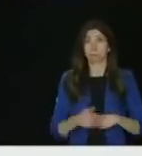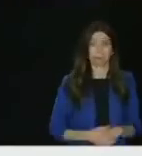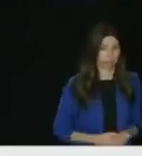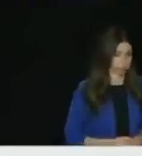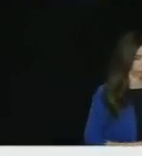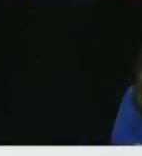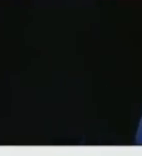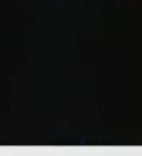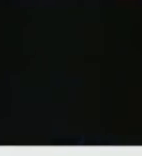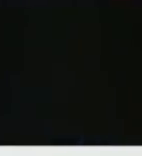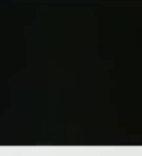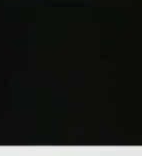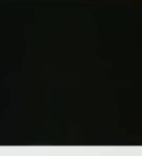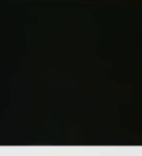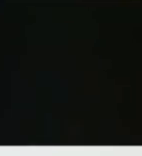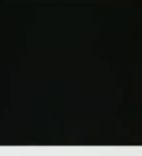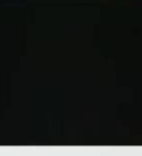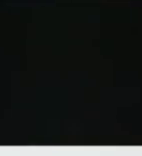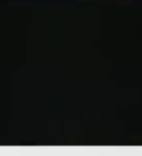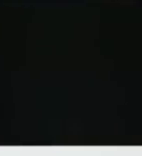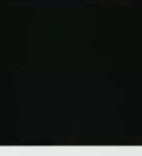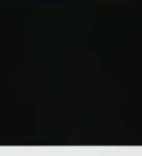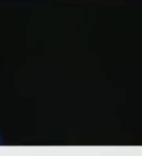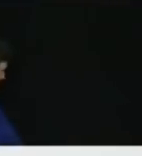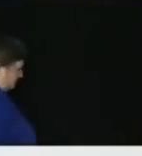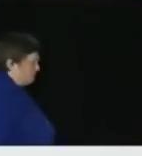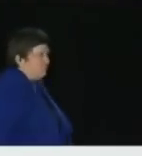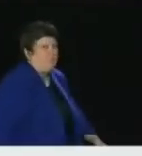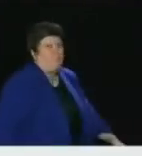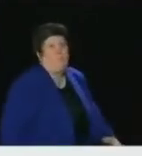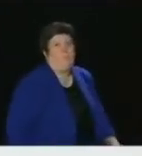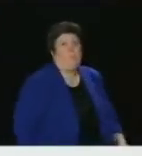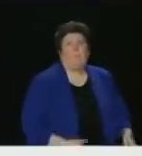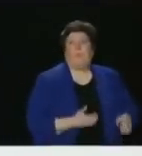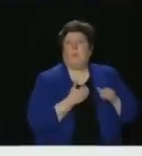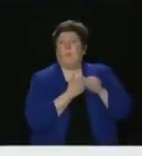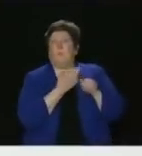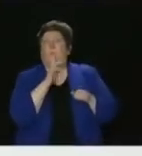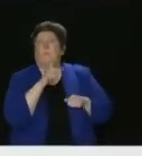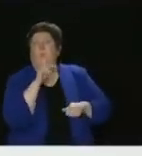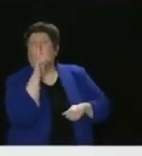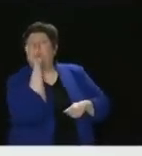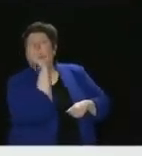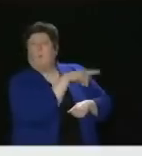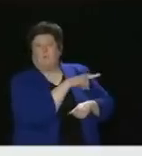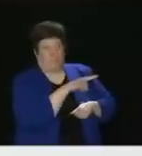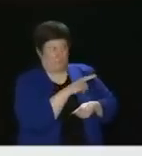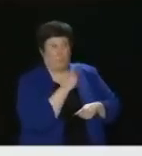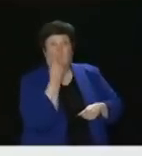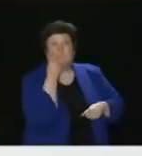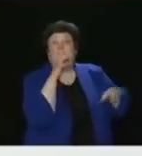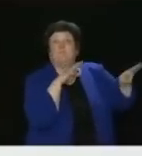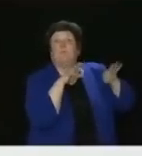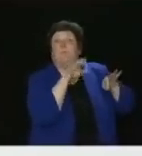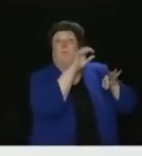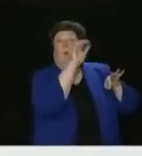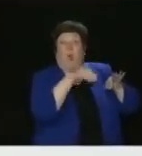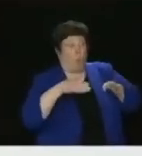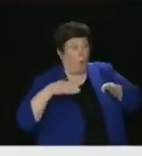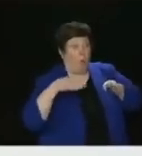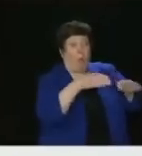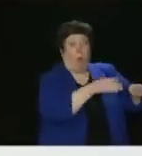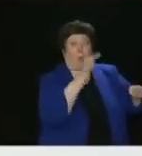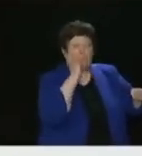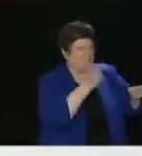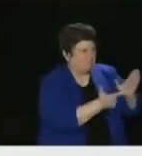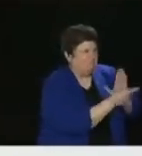mentioned that when you look out on Wellington Street here, you see lawless scenes. Why do you have any faith that the Ottawa Police, after 3 weeks now, is going to be able to turn things